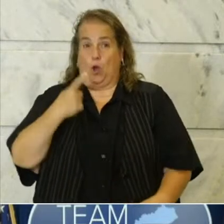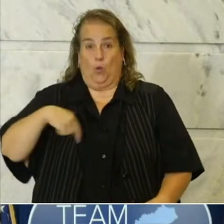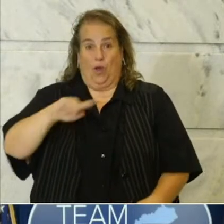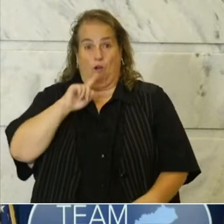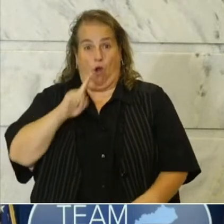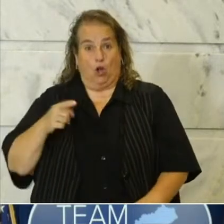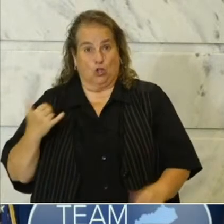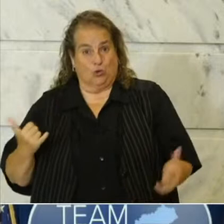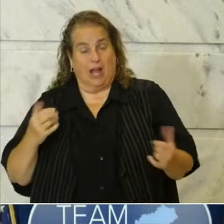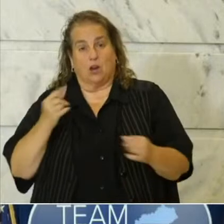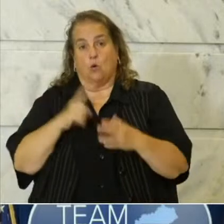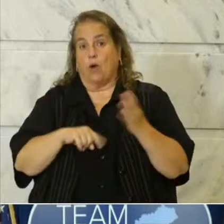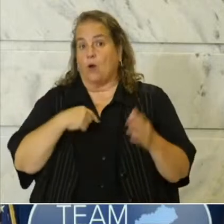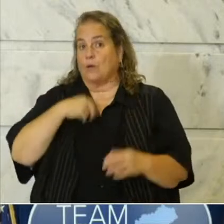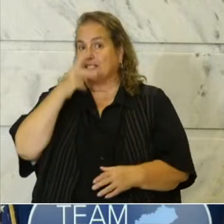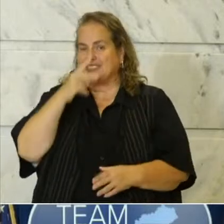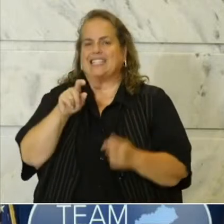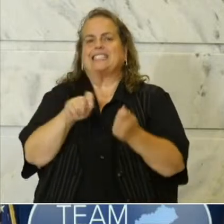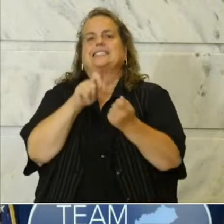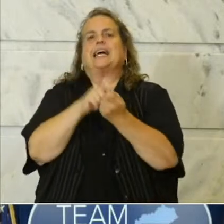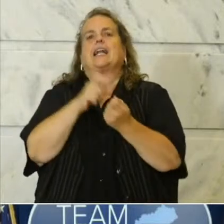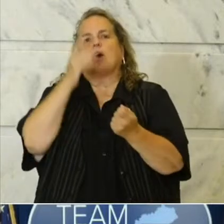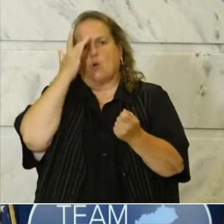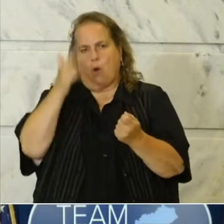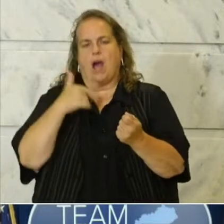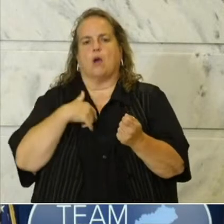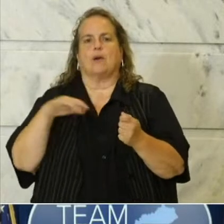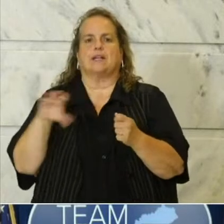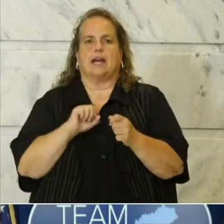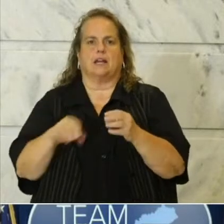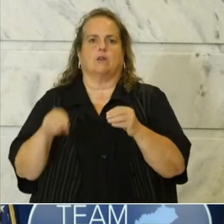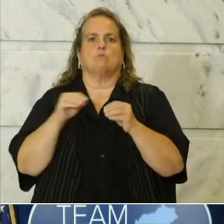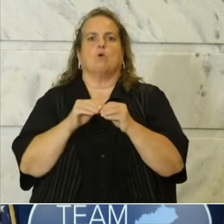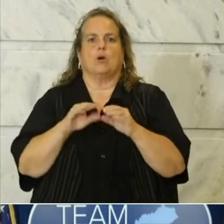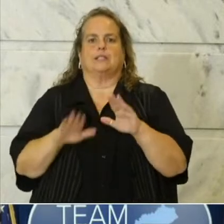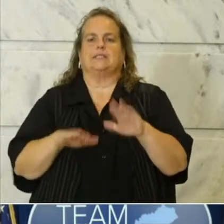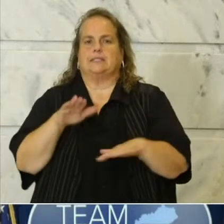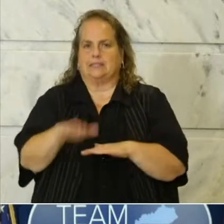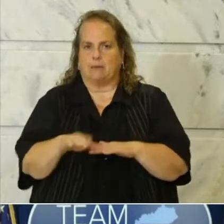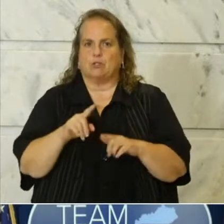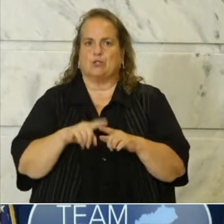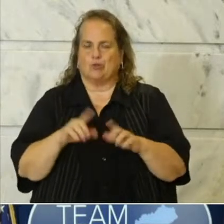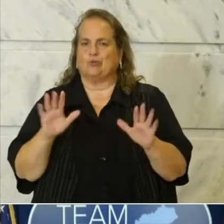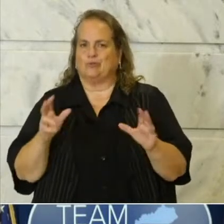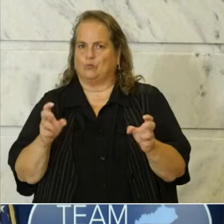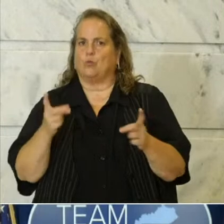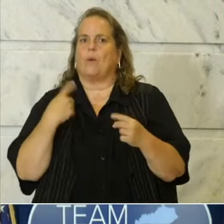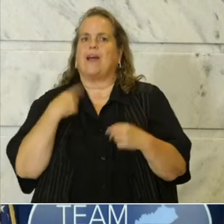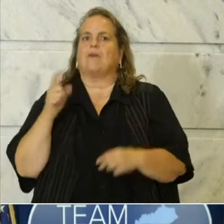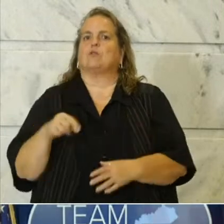what we're seeing is exactly why we are taking additional steps. Now, know that there hadn't been enough time